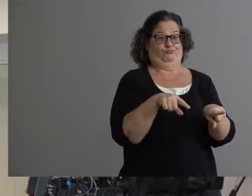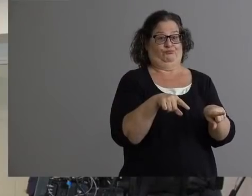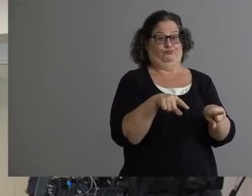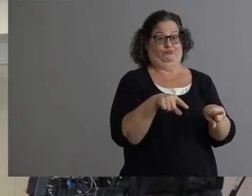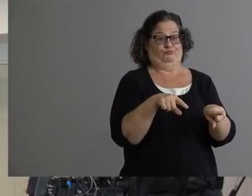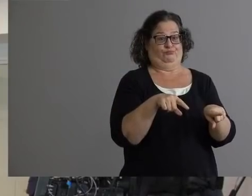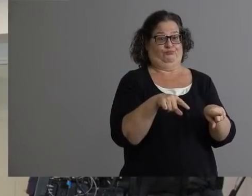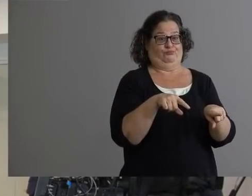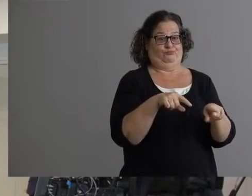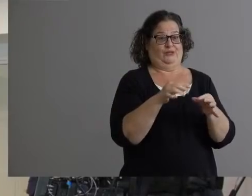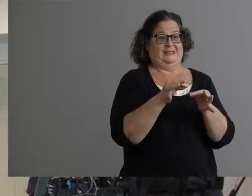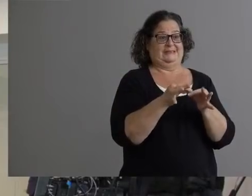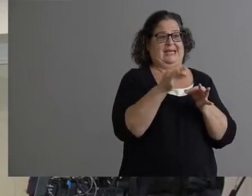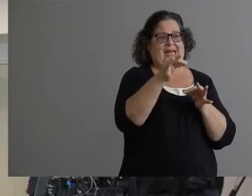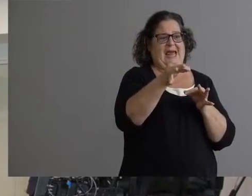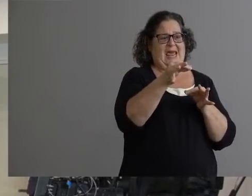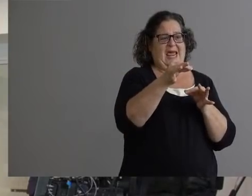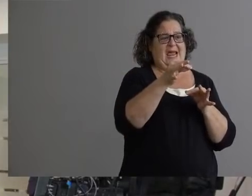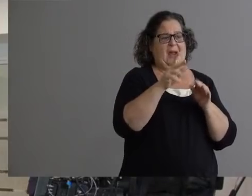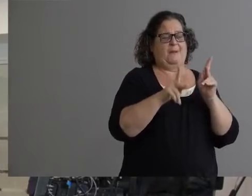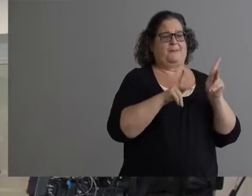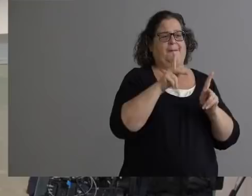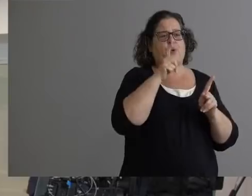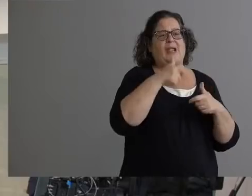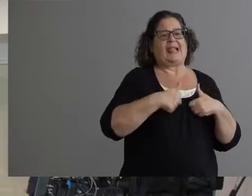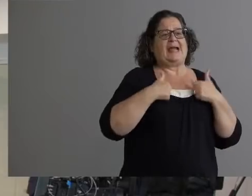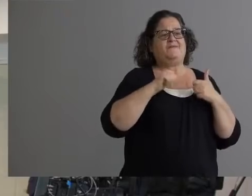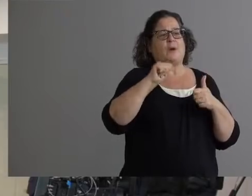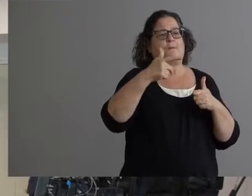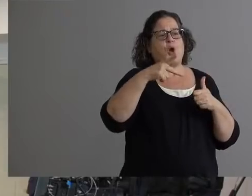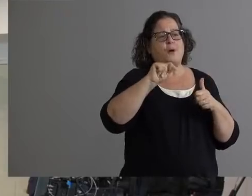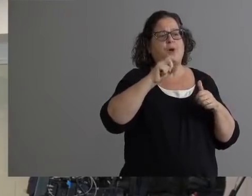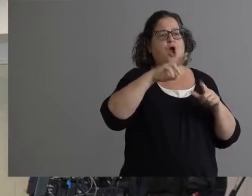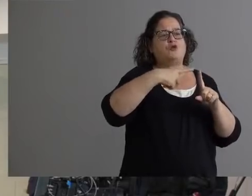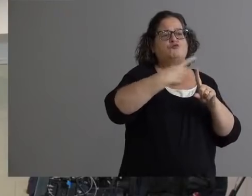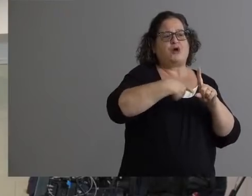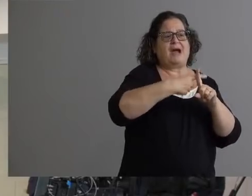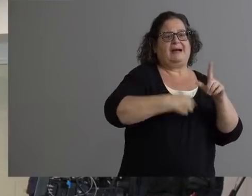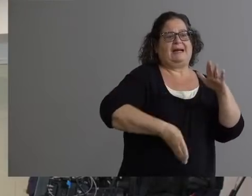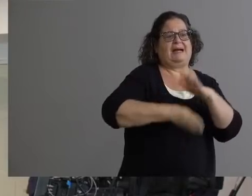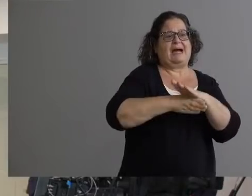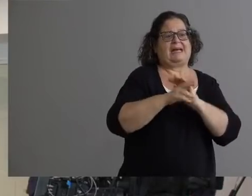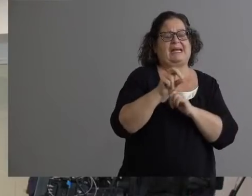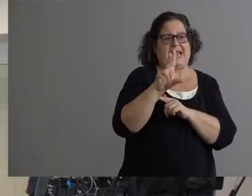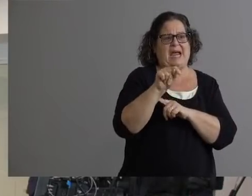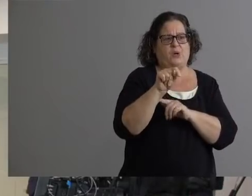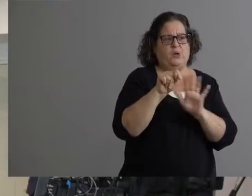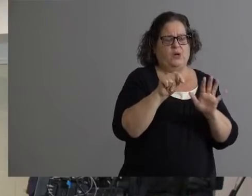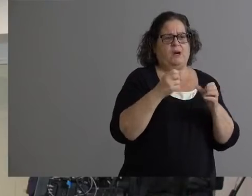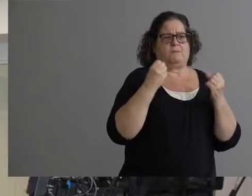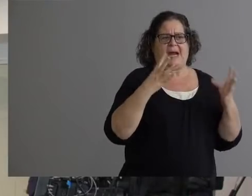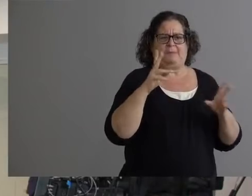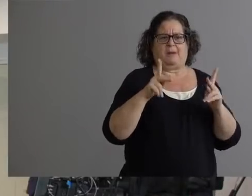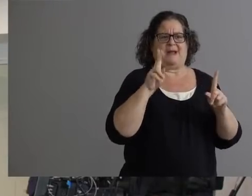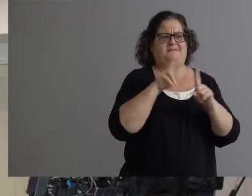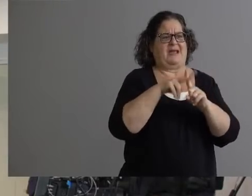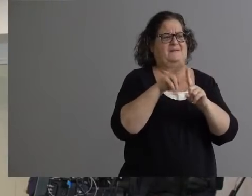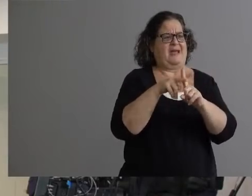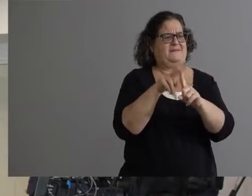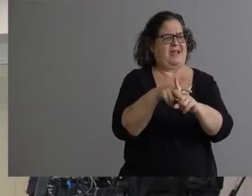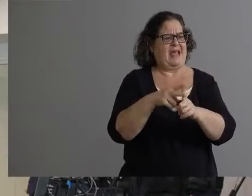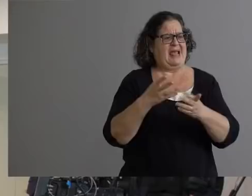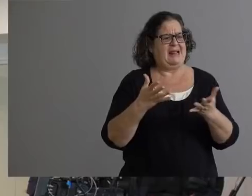eviction actions have been filed. Come July 23rd, I'm pretty sure those are going to go up. $127 million in housing